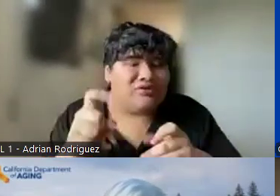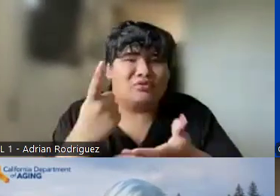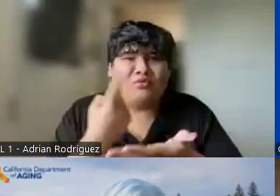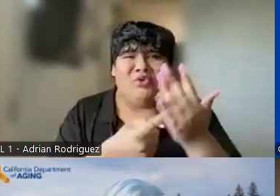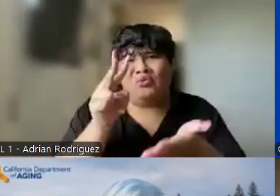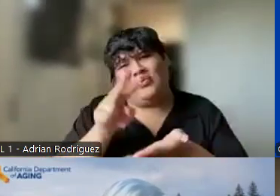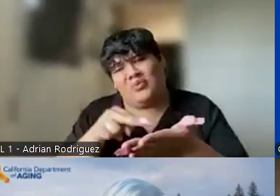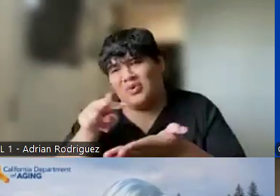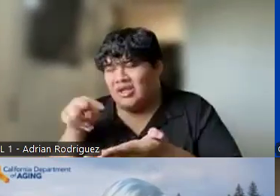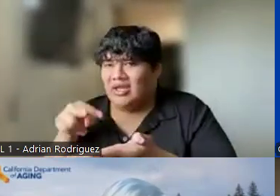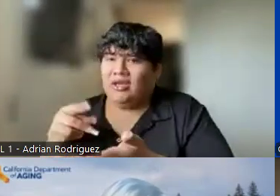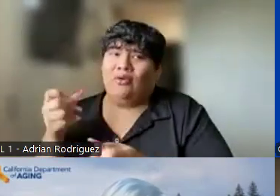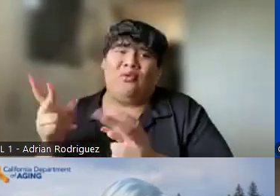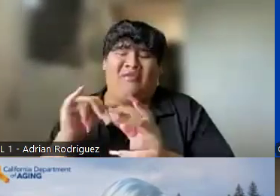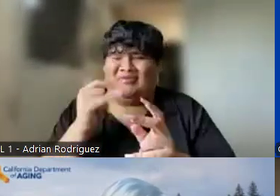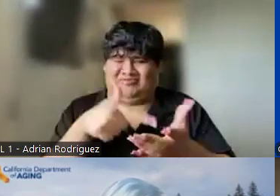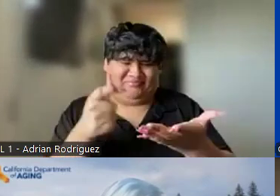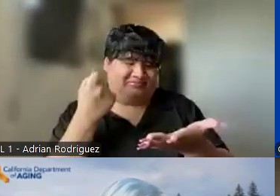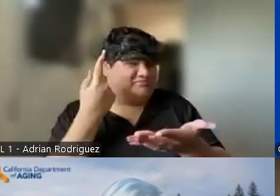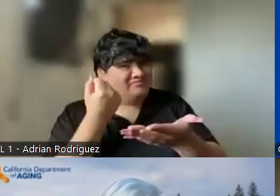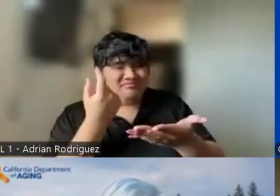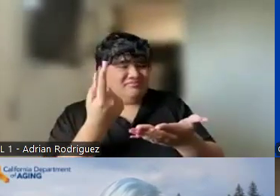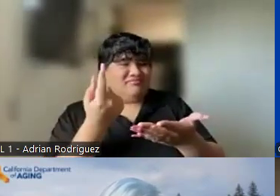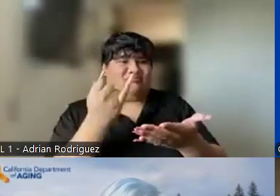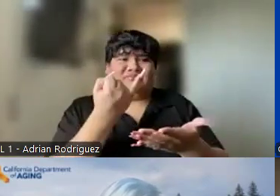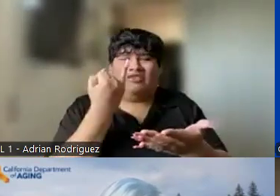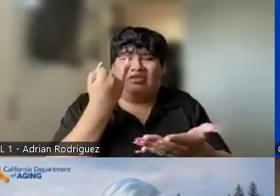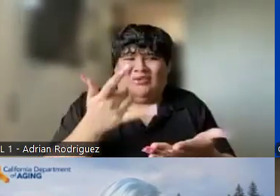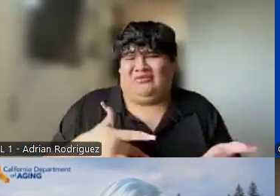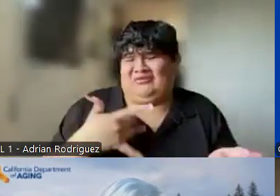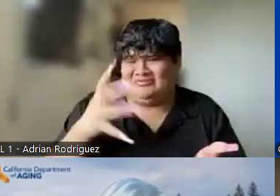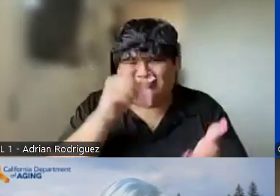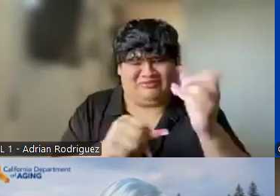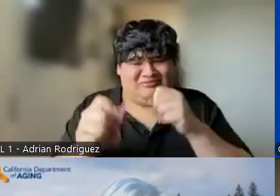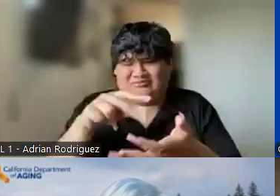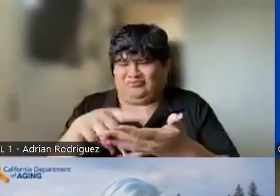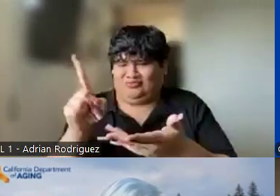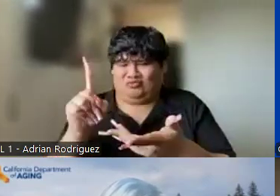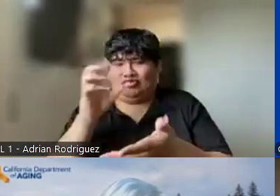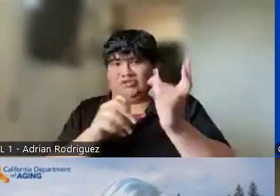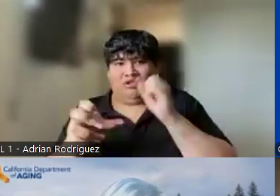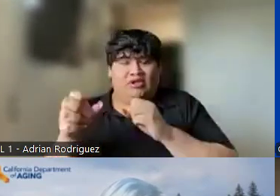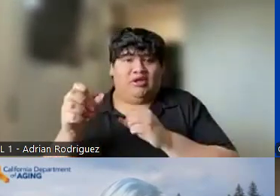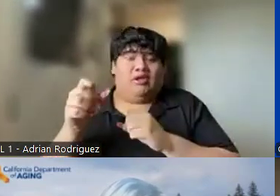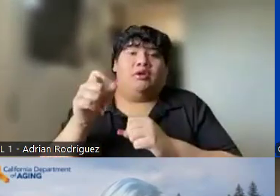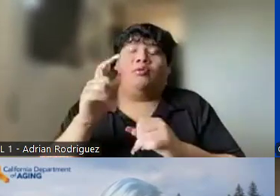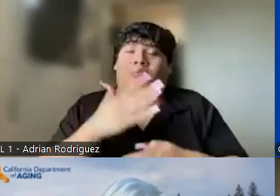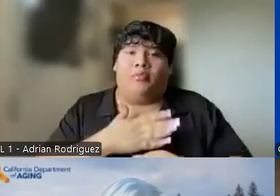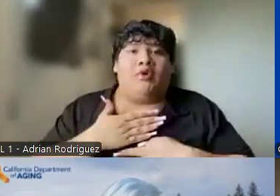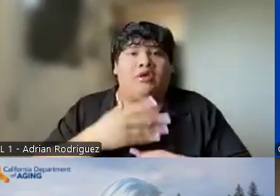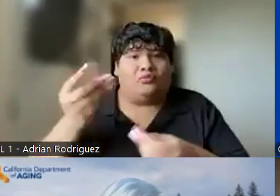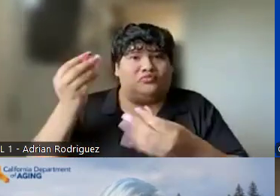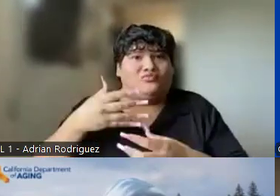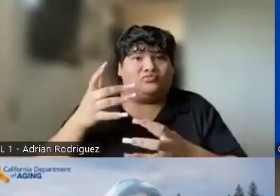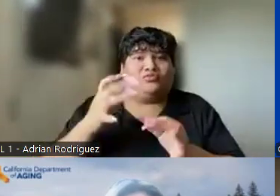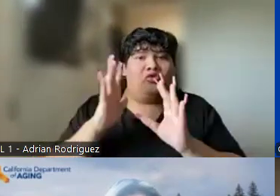read, if something doesn't make sense, if you think something is missing from our annual report, we would want to be in dialogue